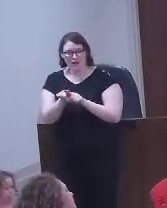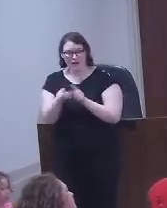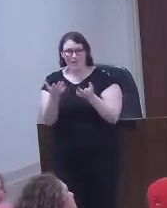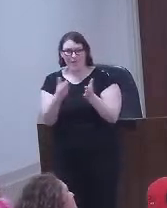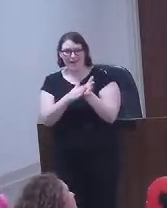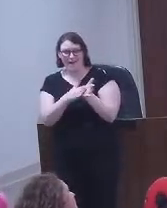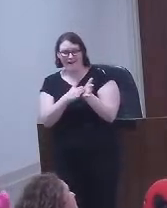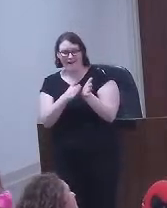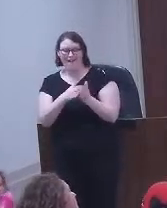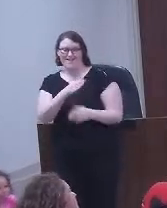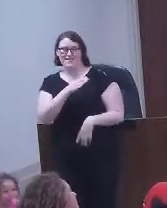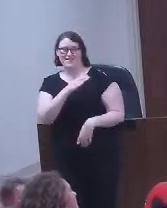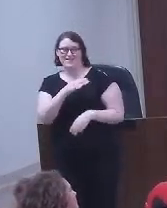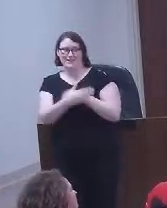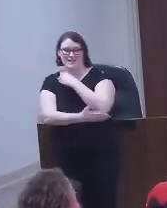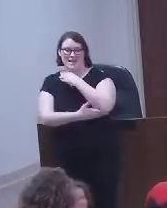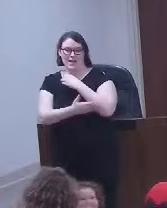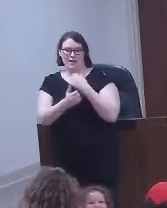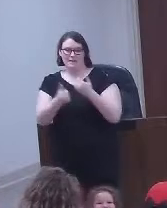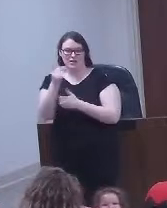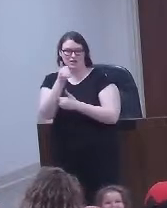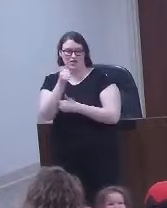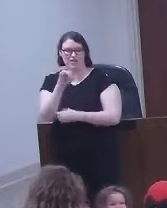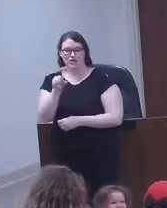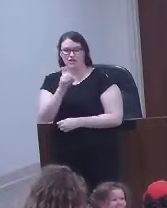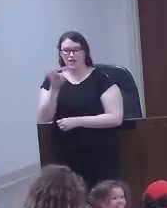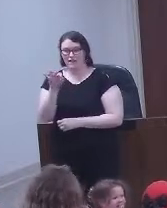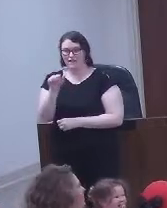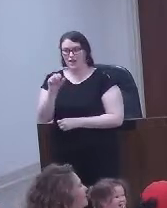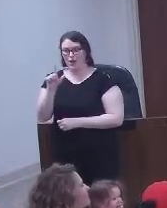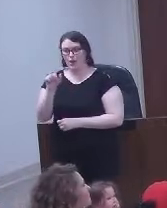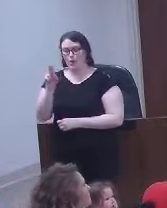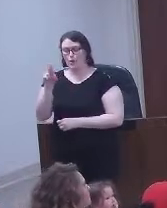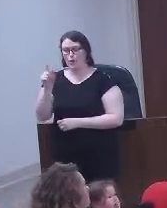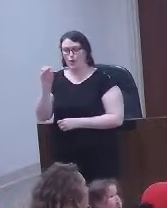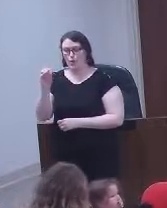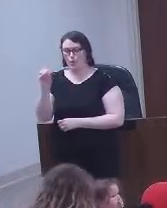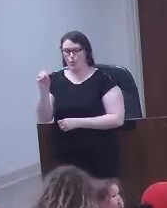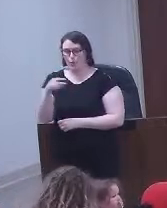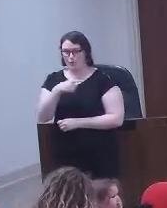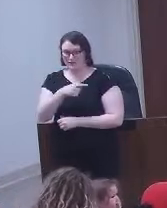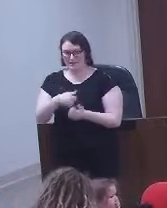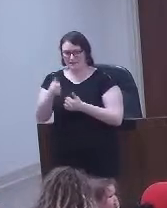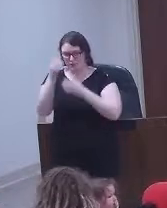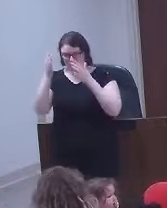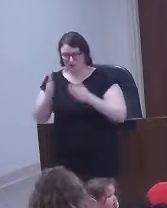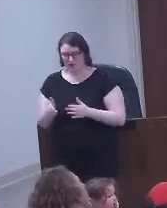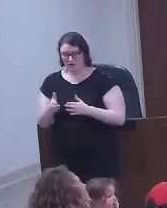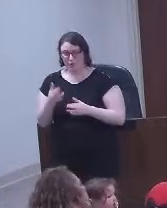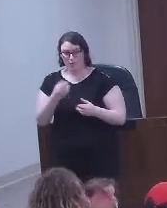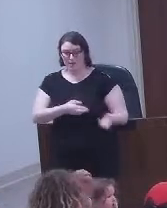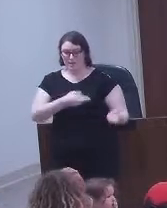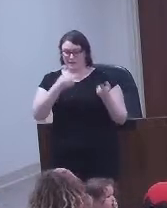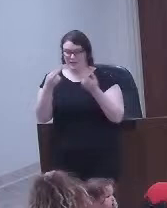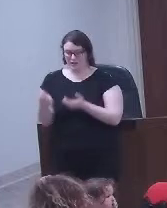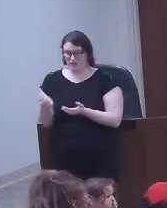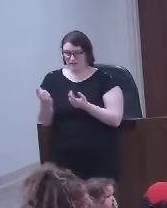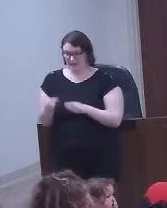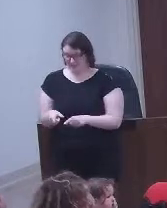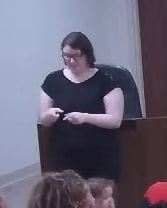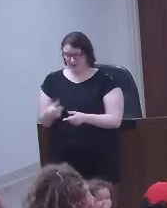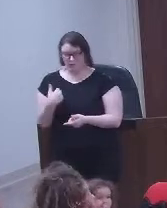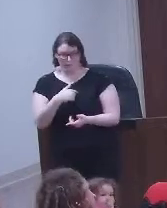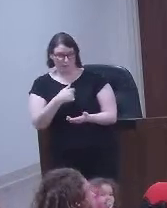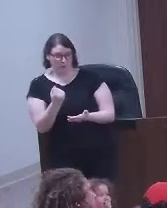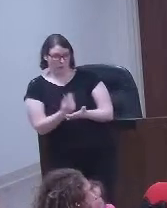the county administration. Jeff Aludo is the county administrator. And so as the recommendations come forward, and we approve of those